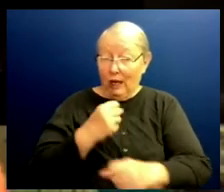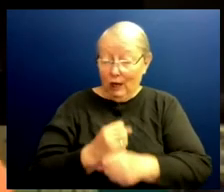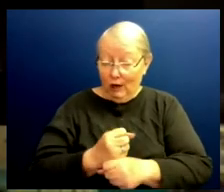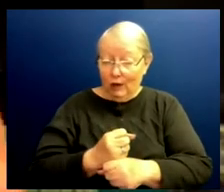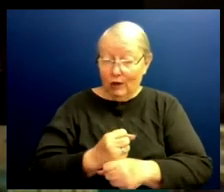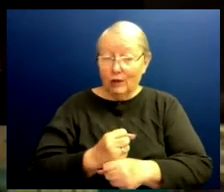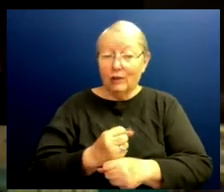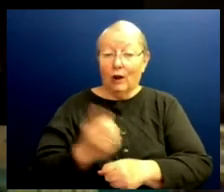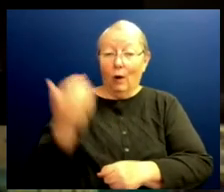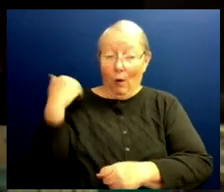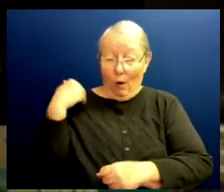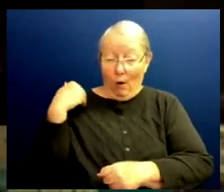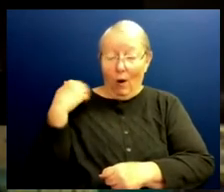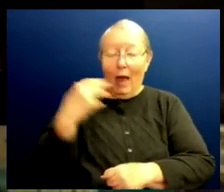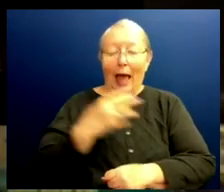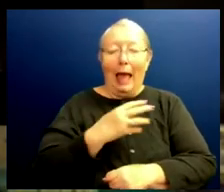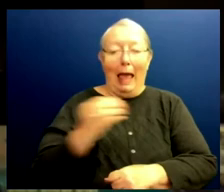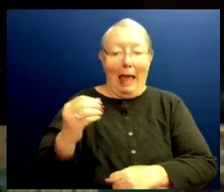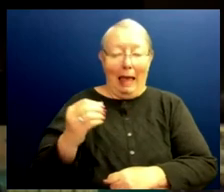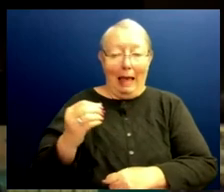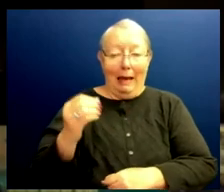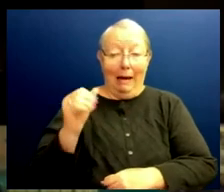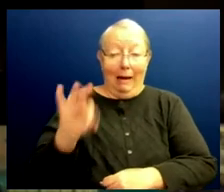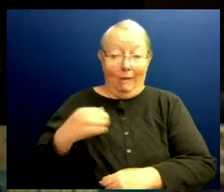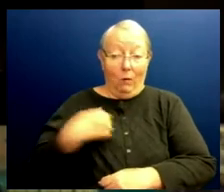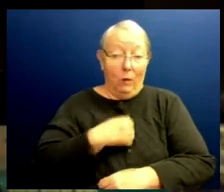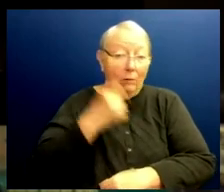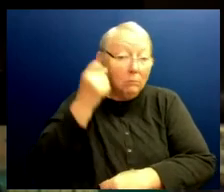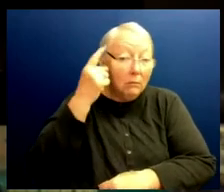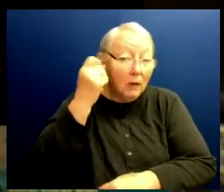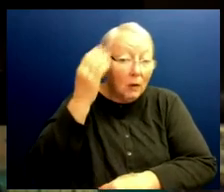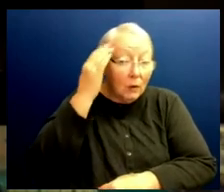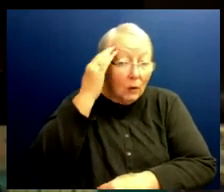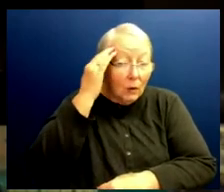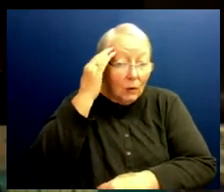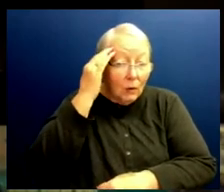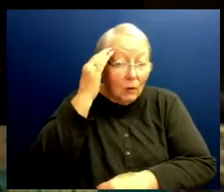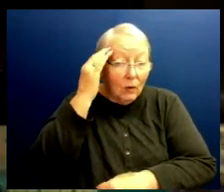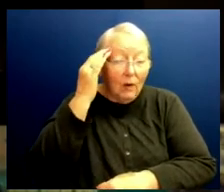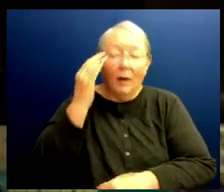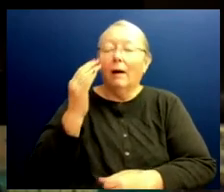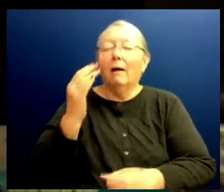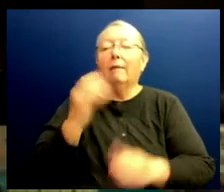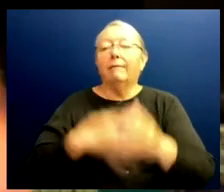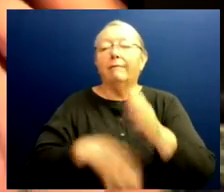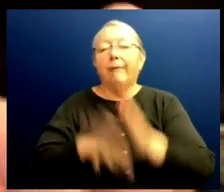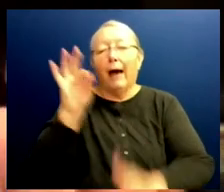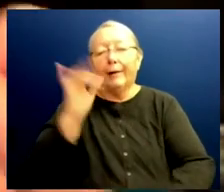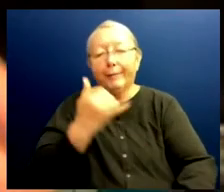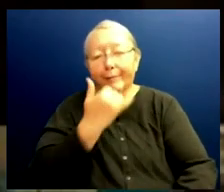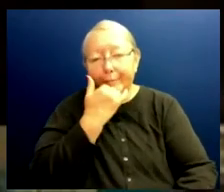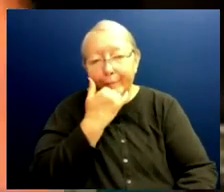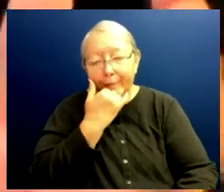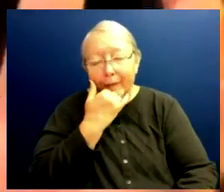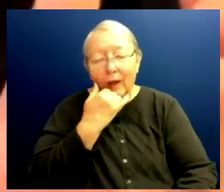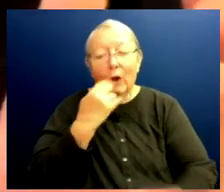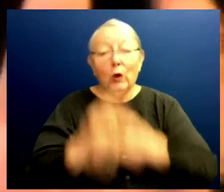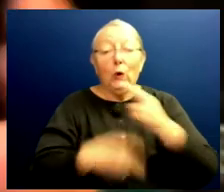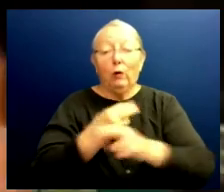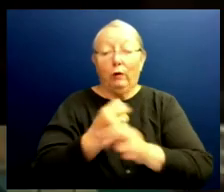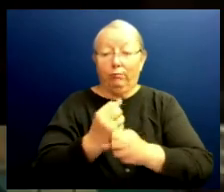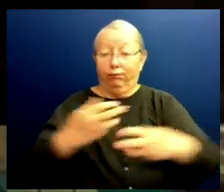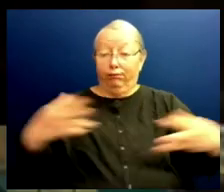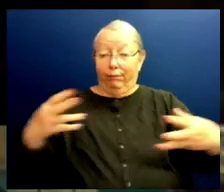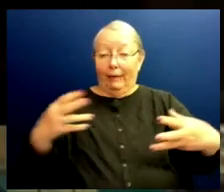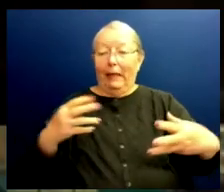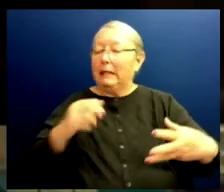that's an interesting quantity that would help us understand it. It turned out not to be the case. The universe is not slowing down. It's speeding up. What is causing that?